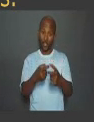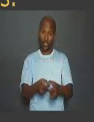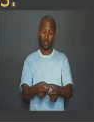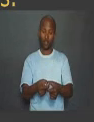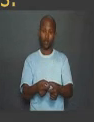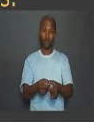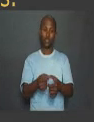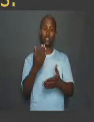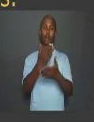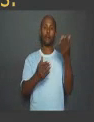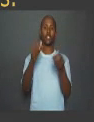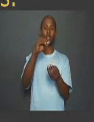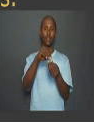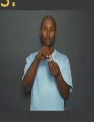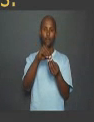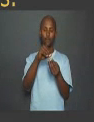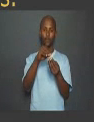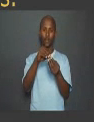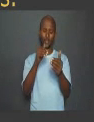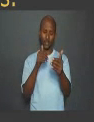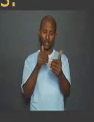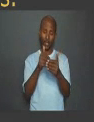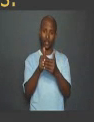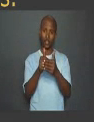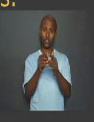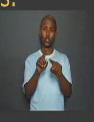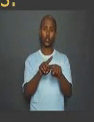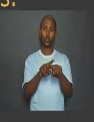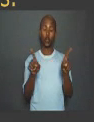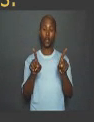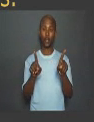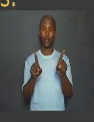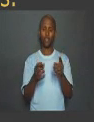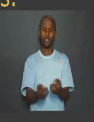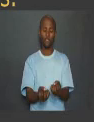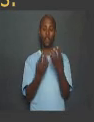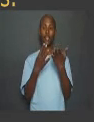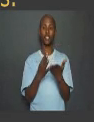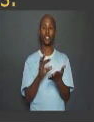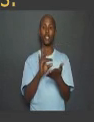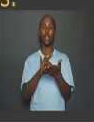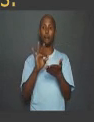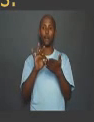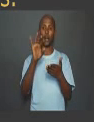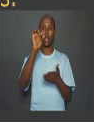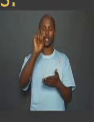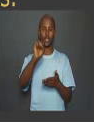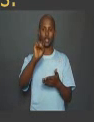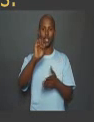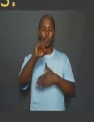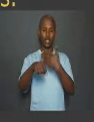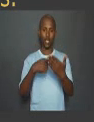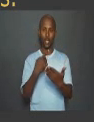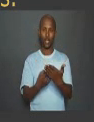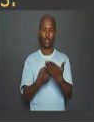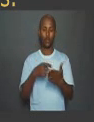the partial sum tends to a unique finite number s, then